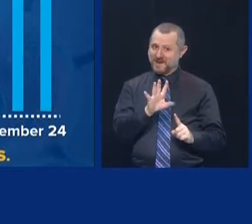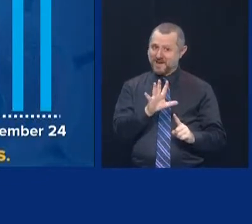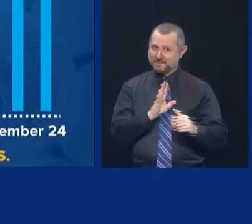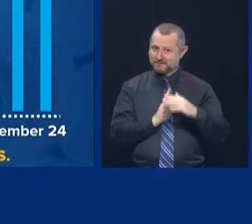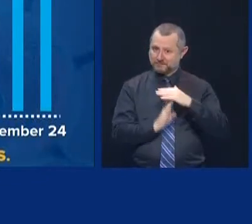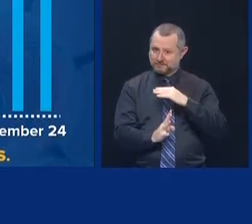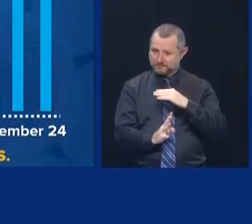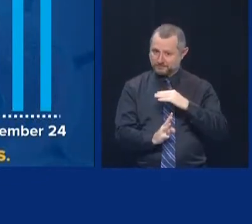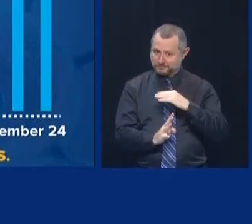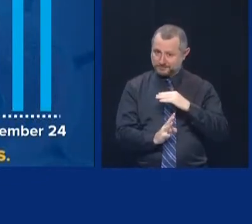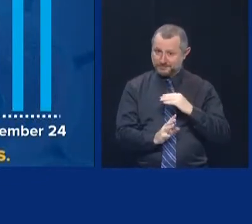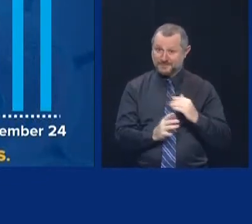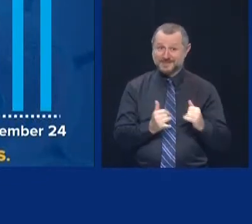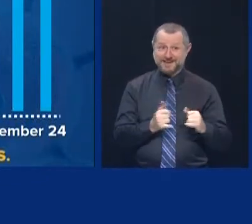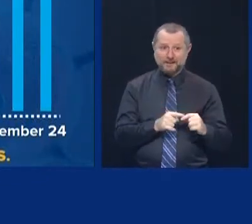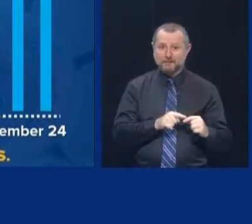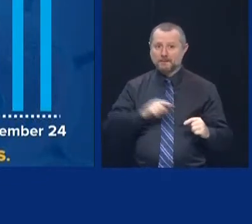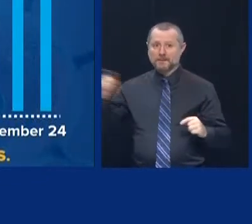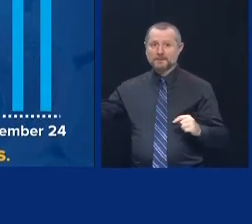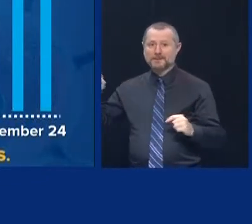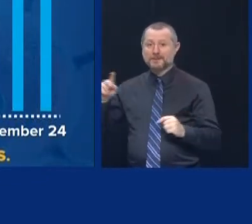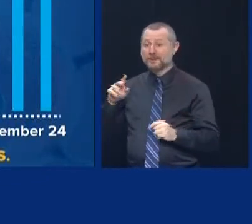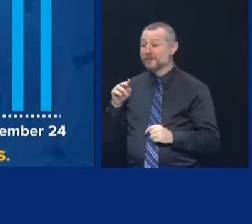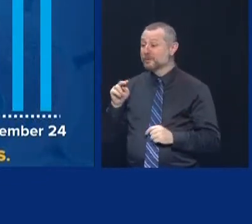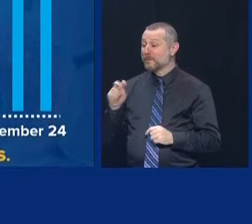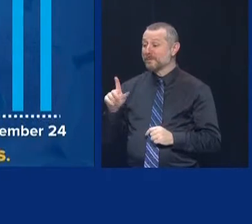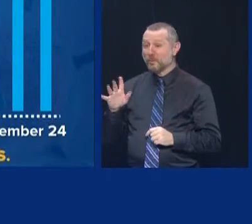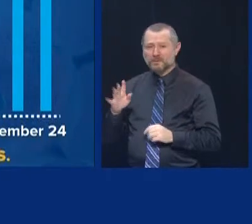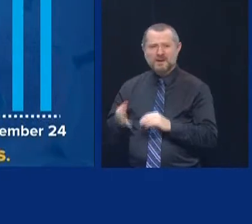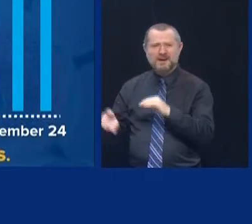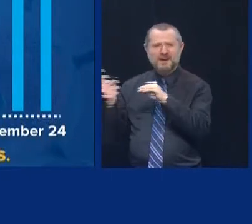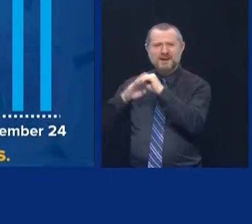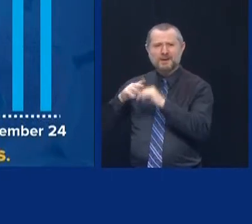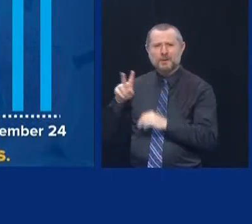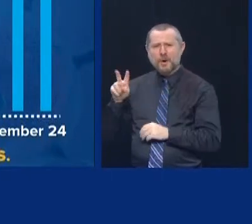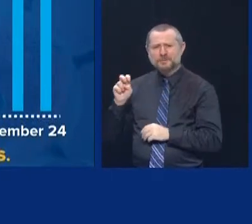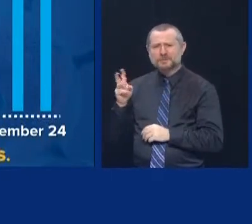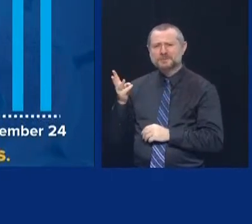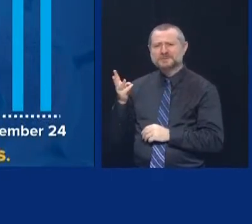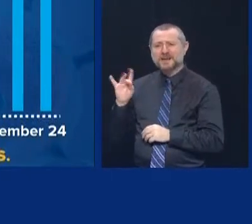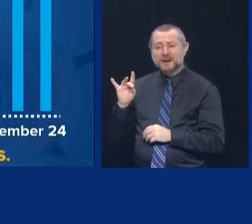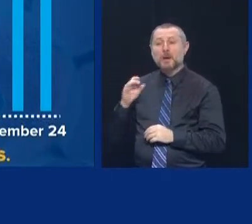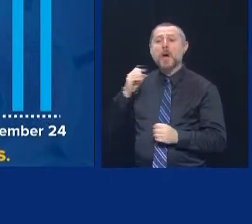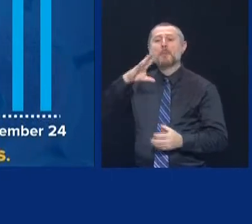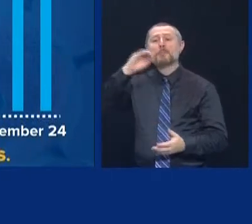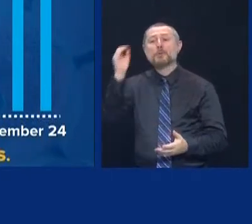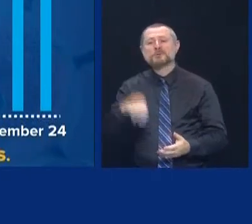That's a 257% increase. It's one of the highest increases in the state of New York.